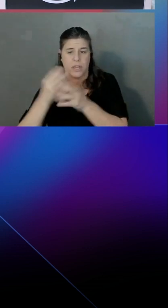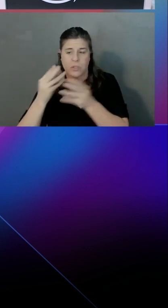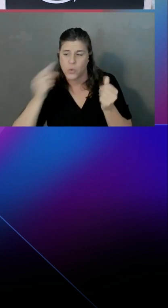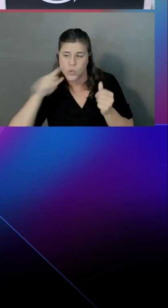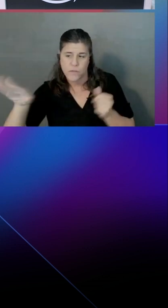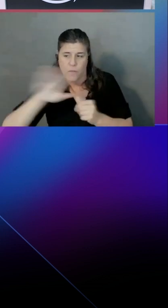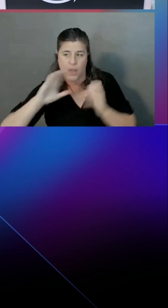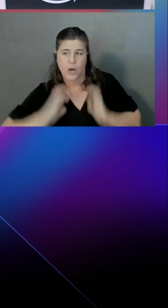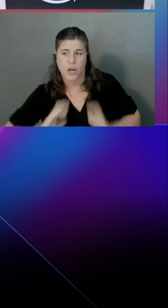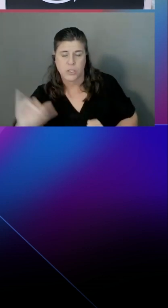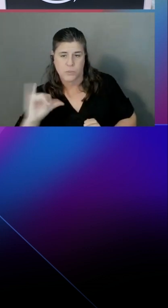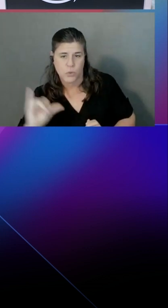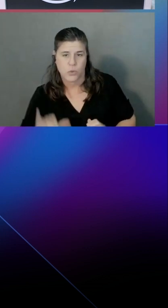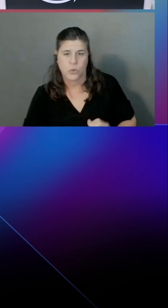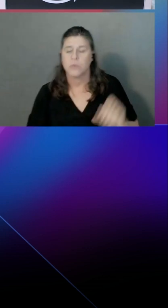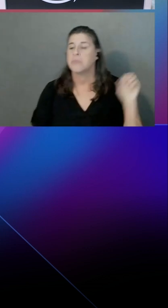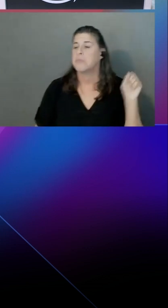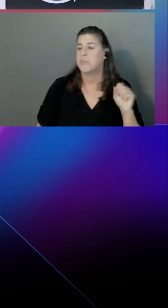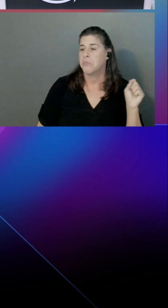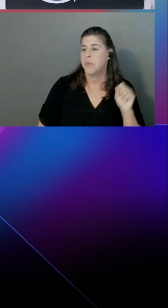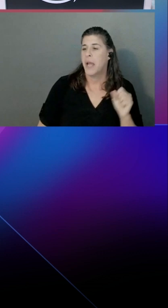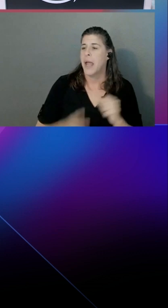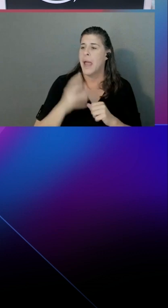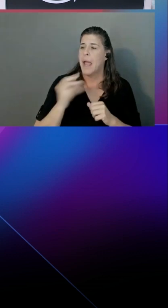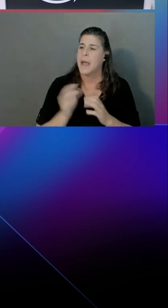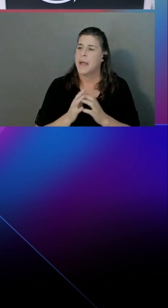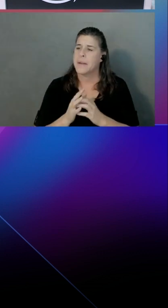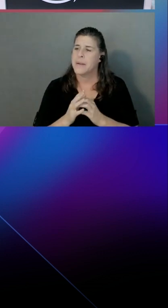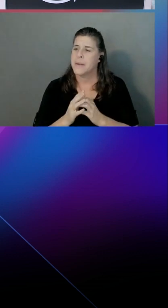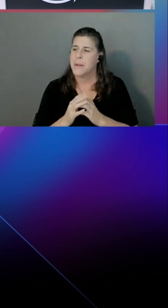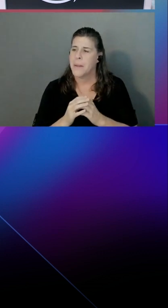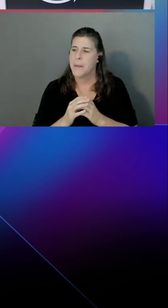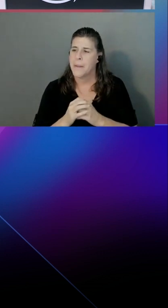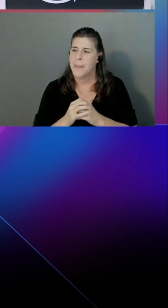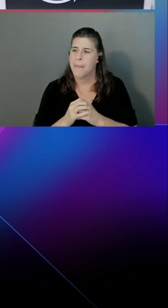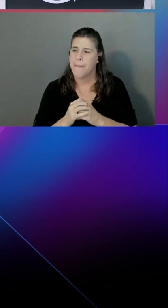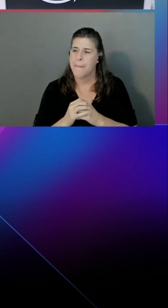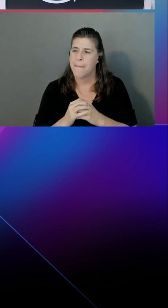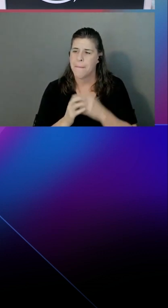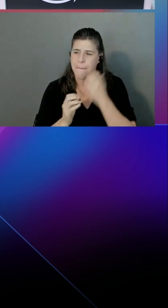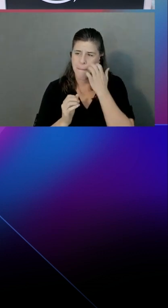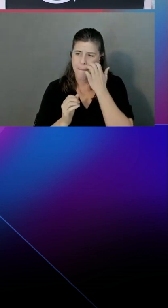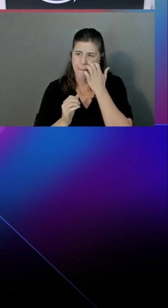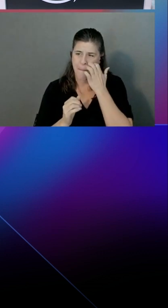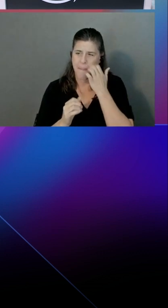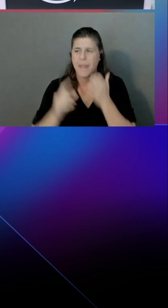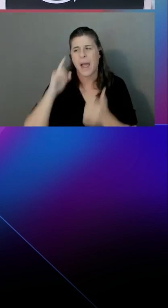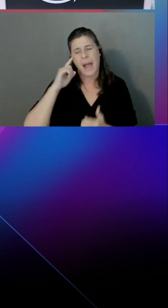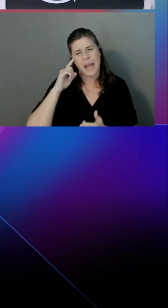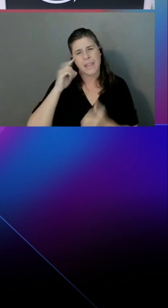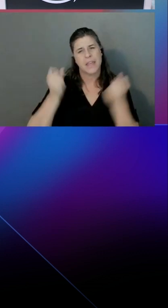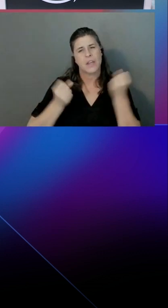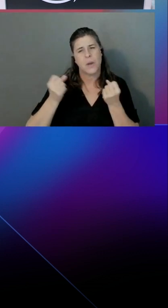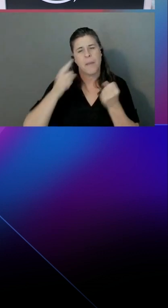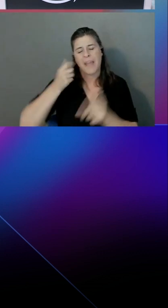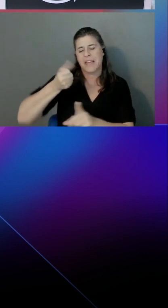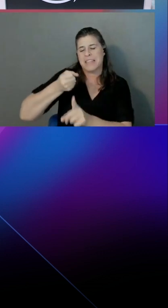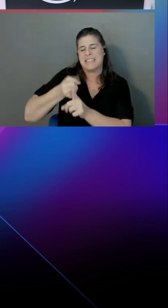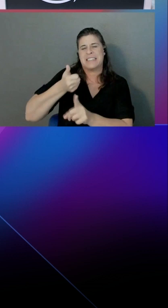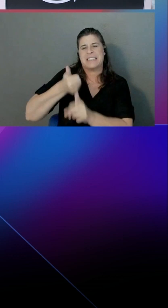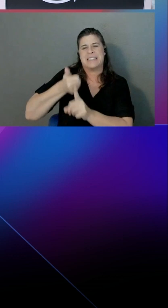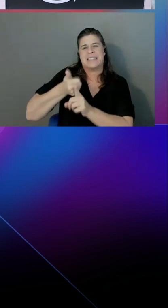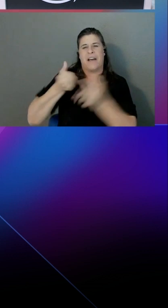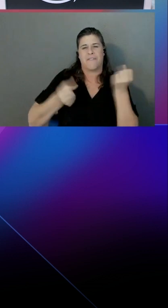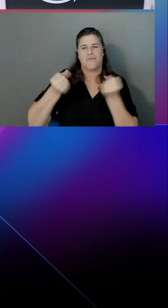OEMs. Right. And when I think of automotive, like I think of self-driving cars, right? Yeah. Because that's